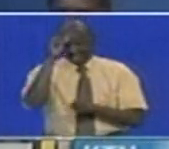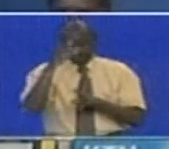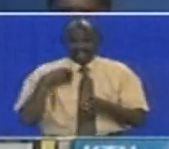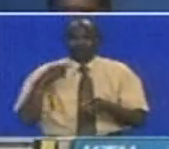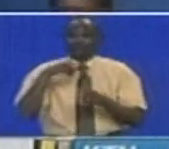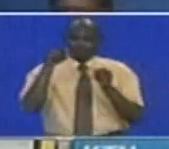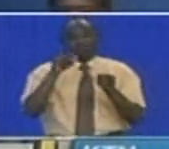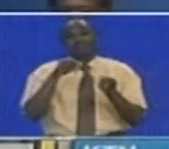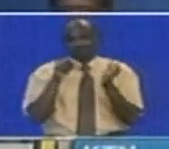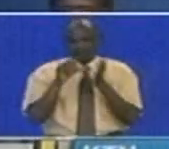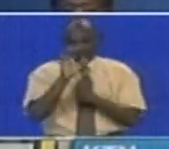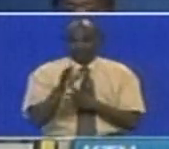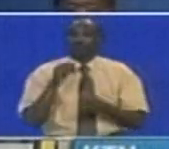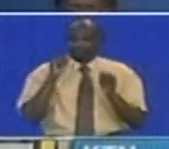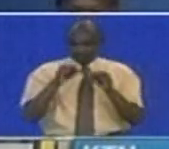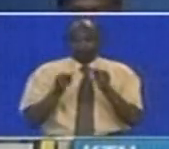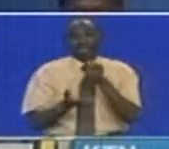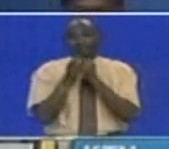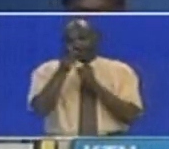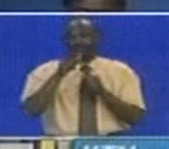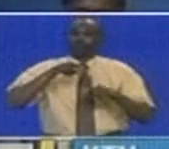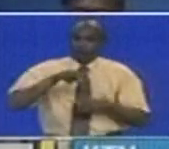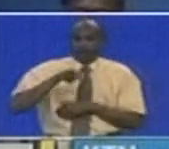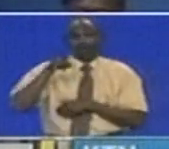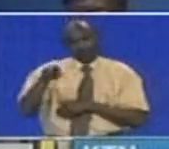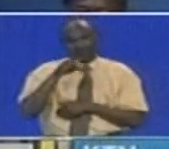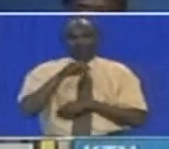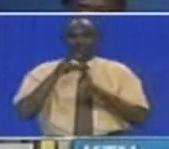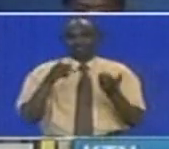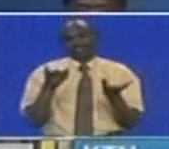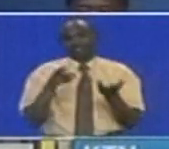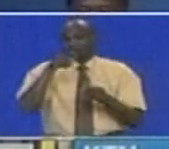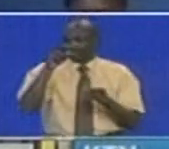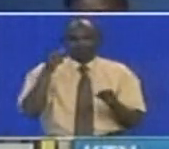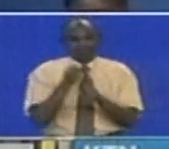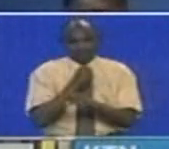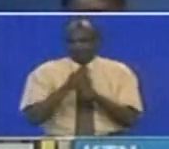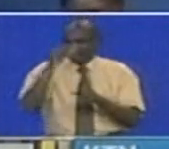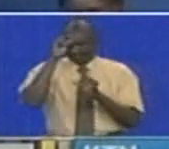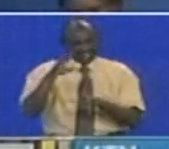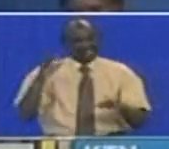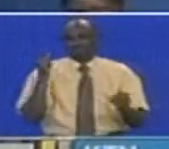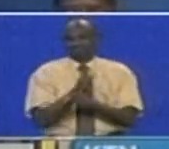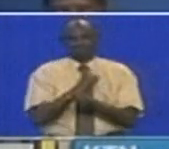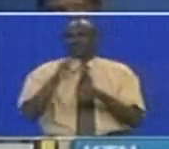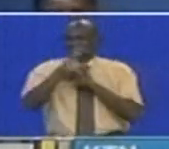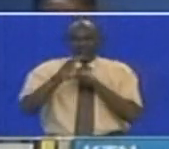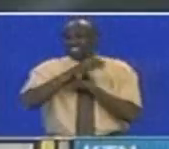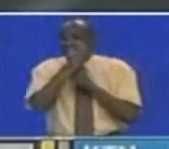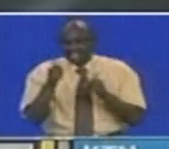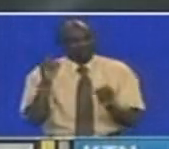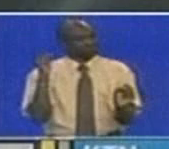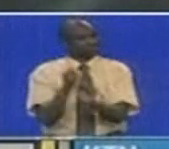fate, we might as well help him to walk away from his seat because he doesn't deserve to be a governor of any county in this